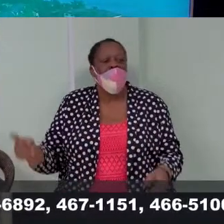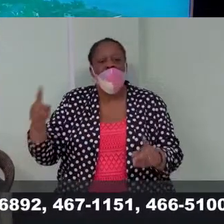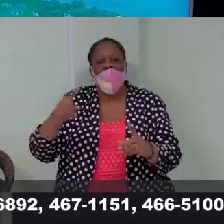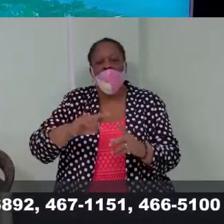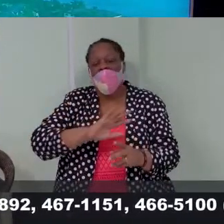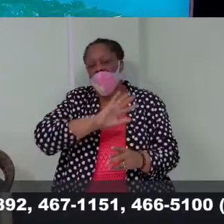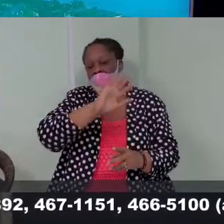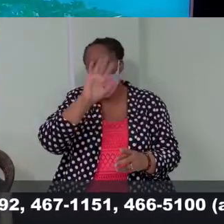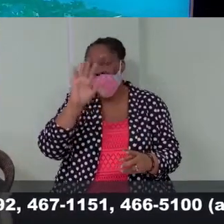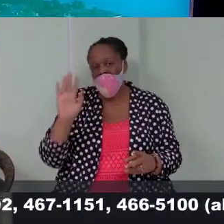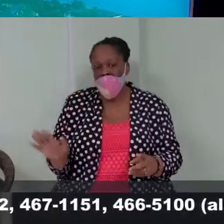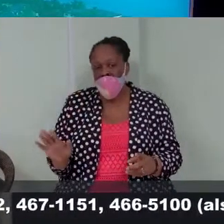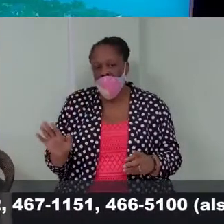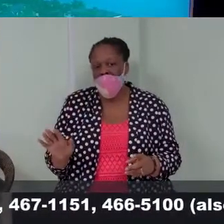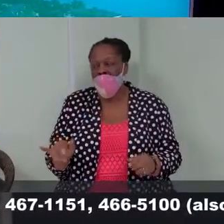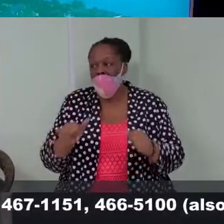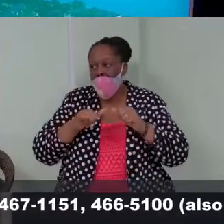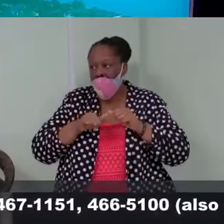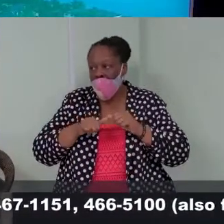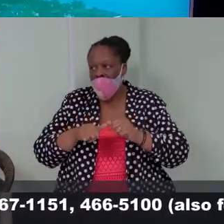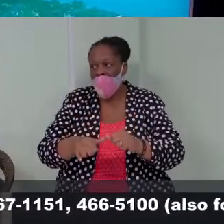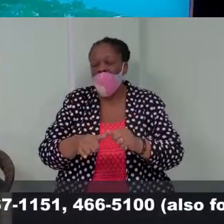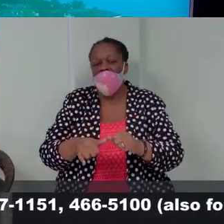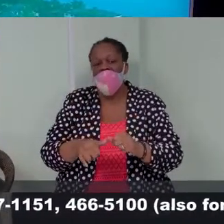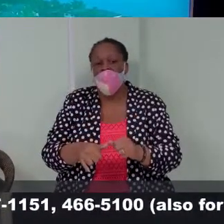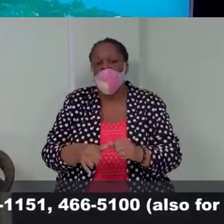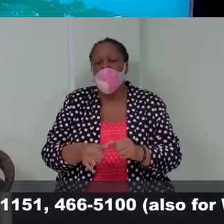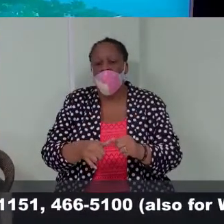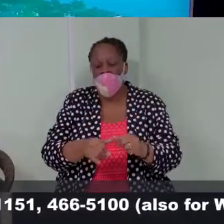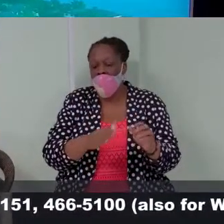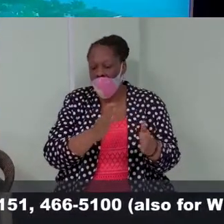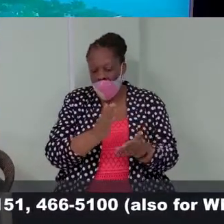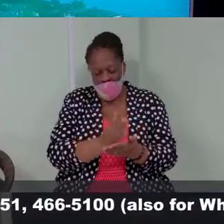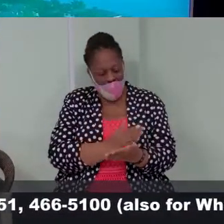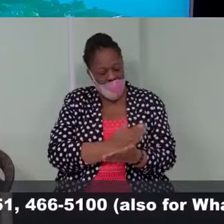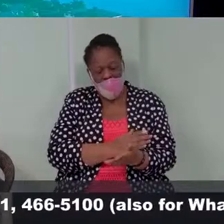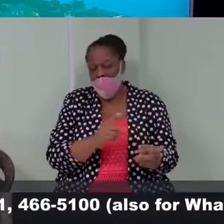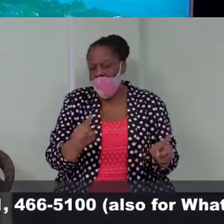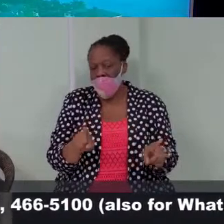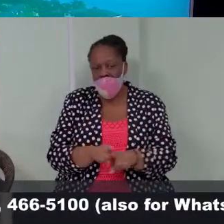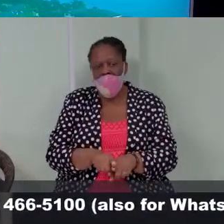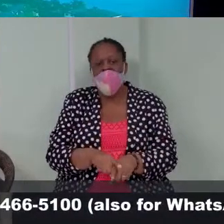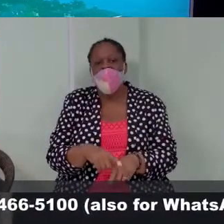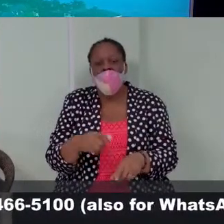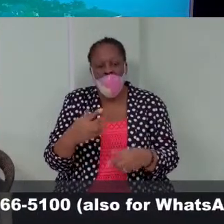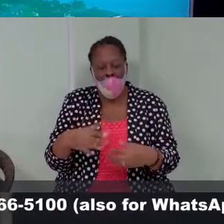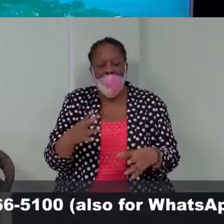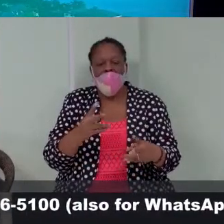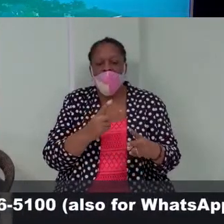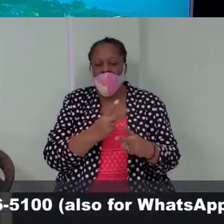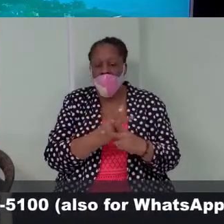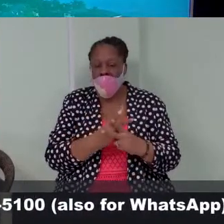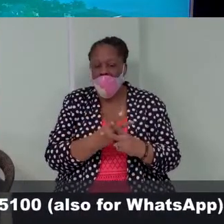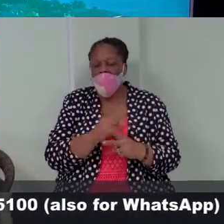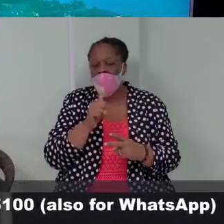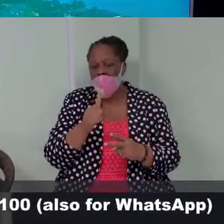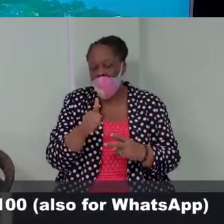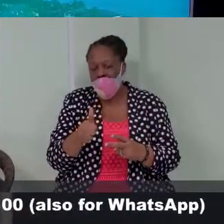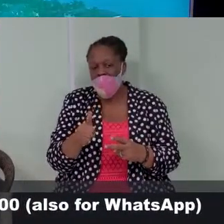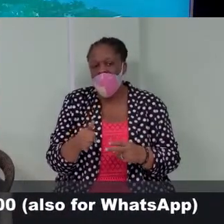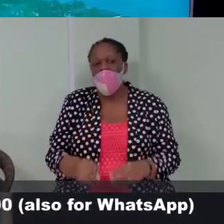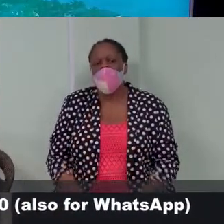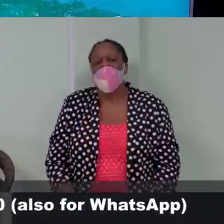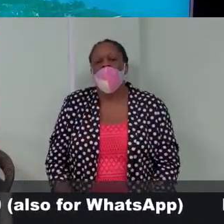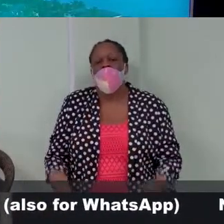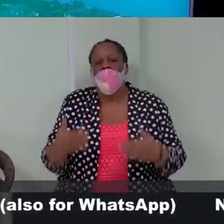take care, continue to maintain the protocols and the measures for your own safety and security. I